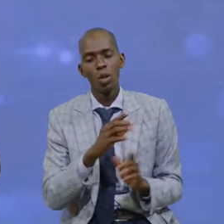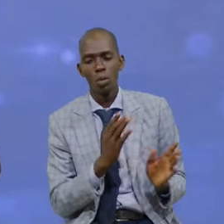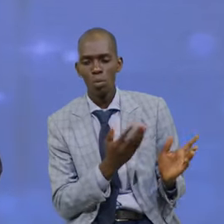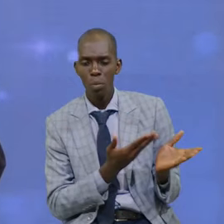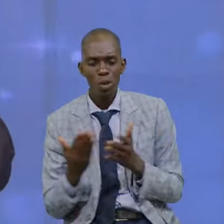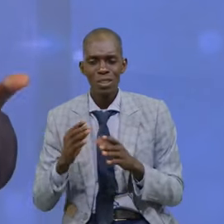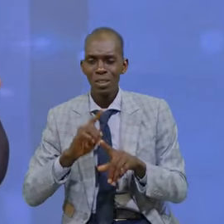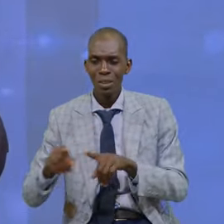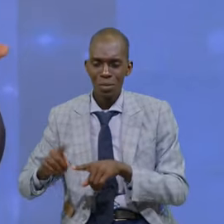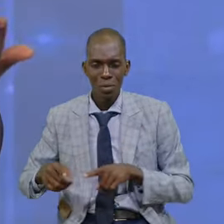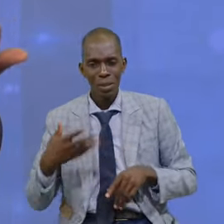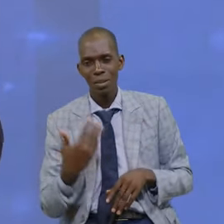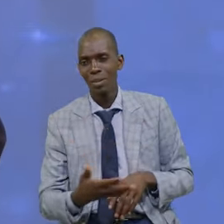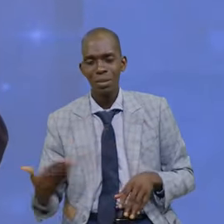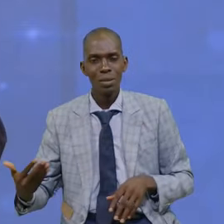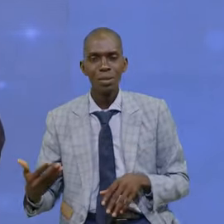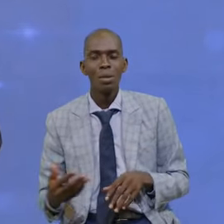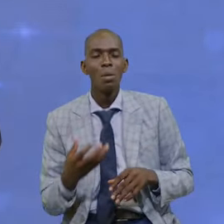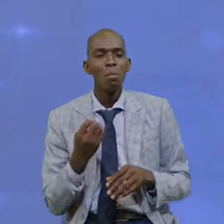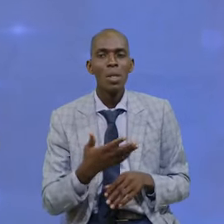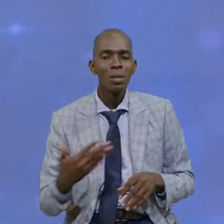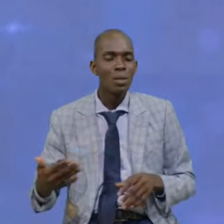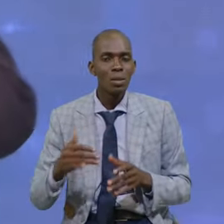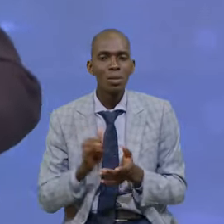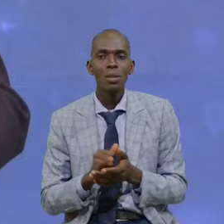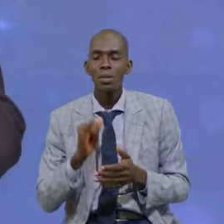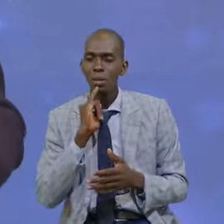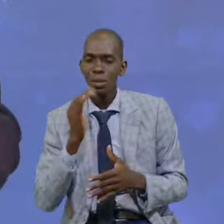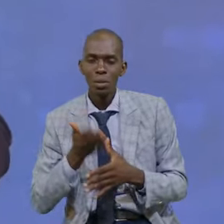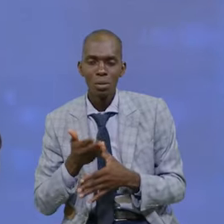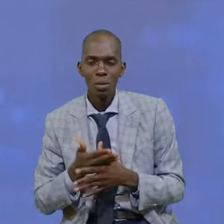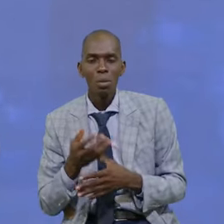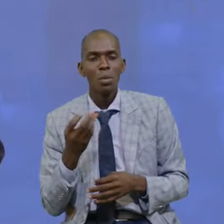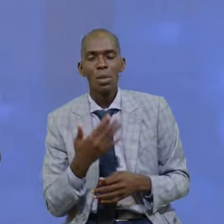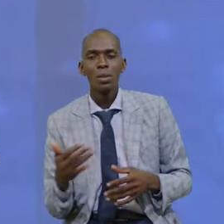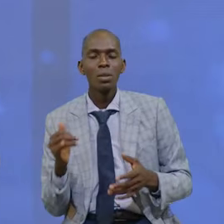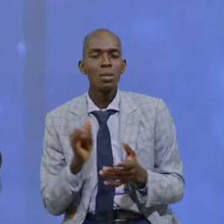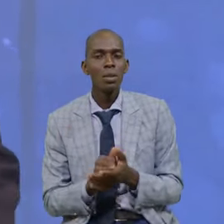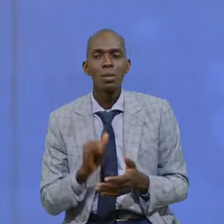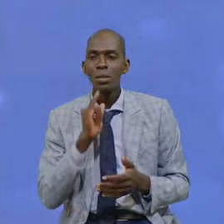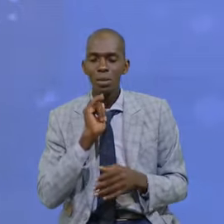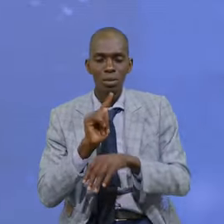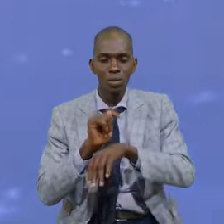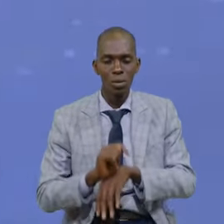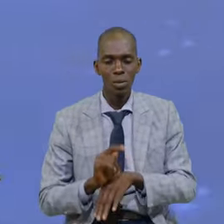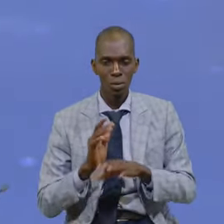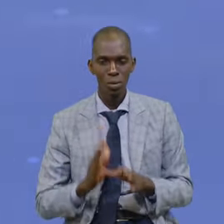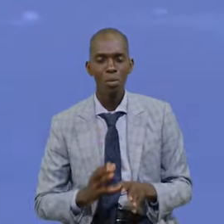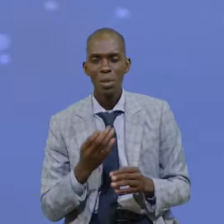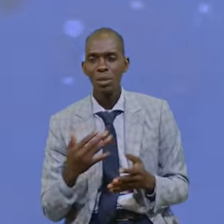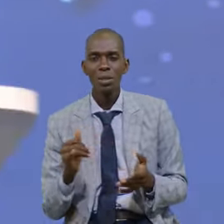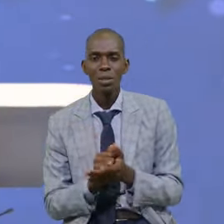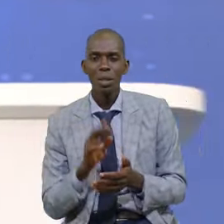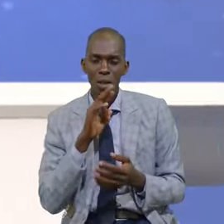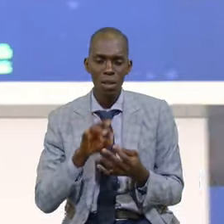psychological, a lot of things traditional, a lot of things spiritual, by which